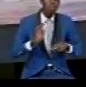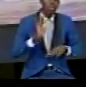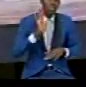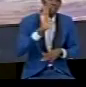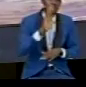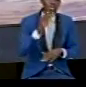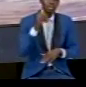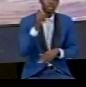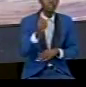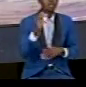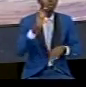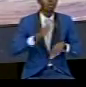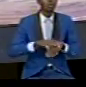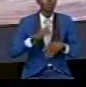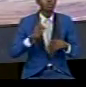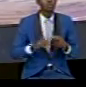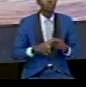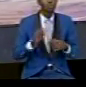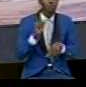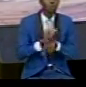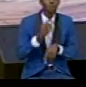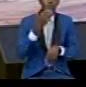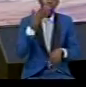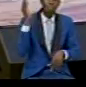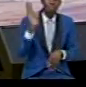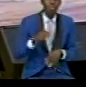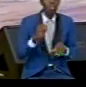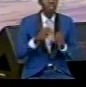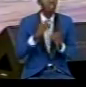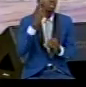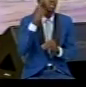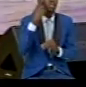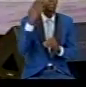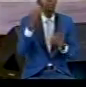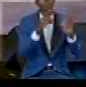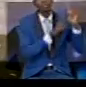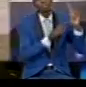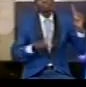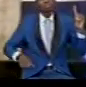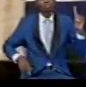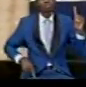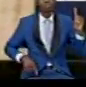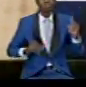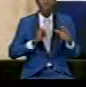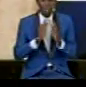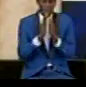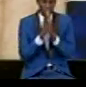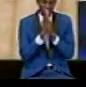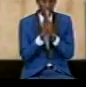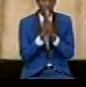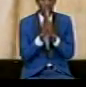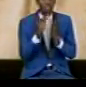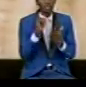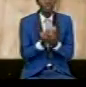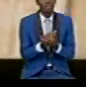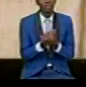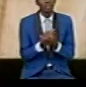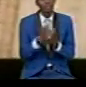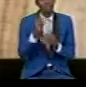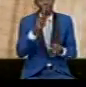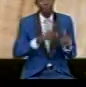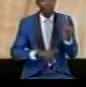thyself unto walk evil in the sight of the Lord." I pray that the